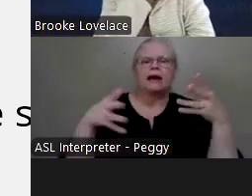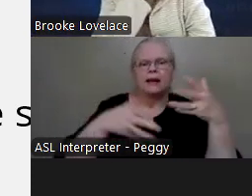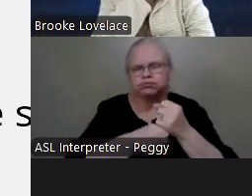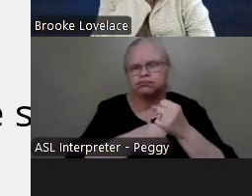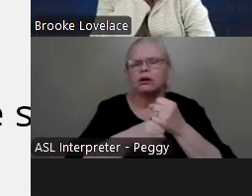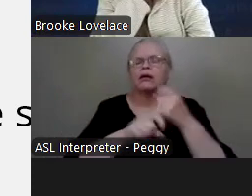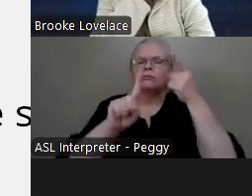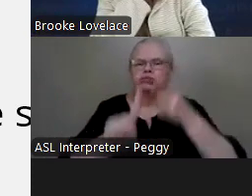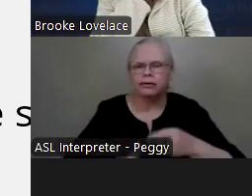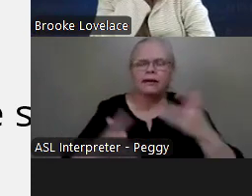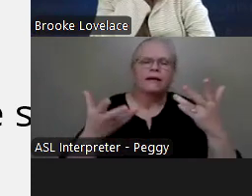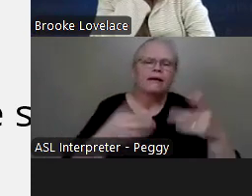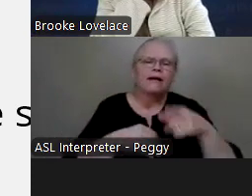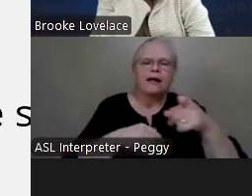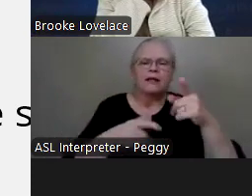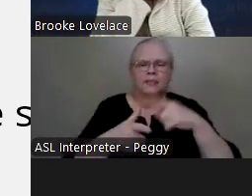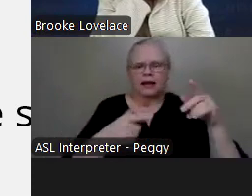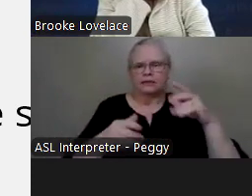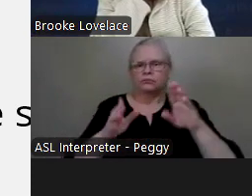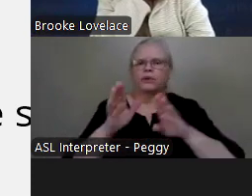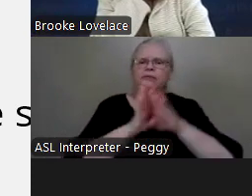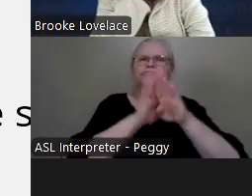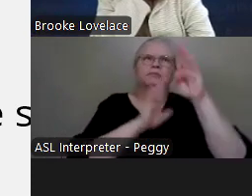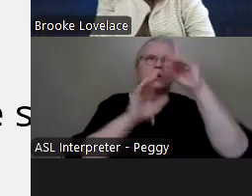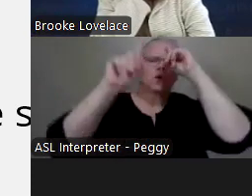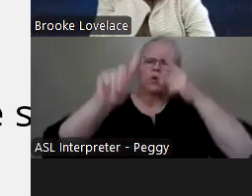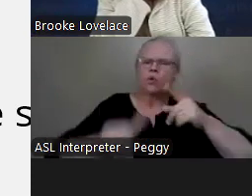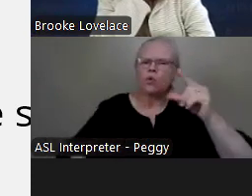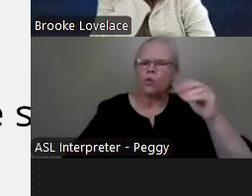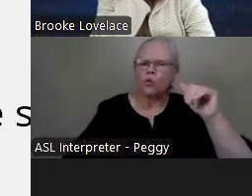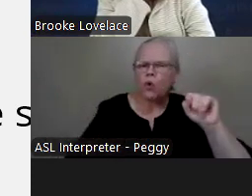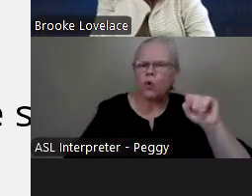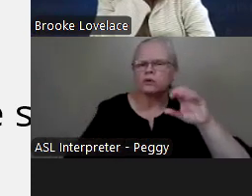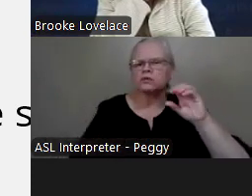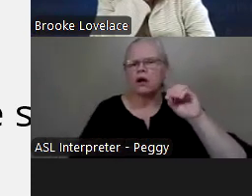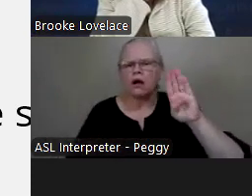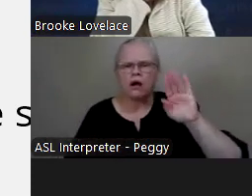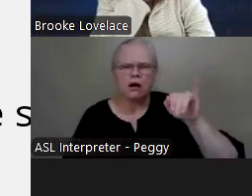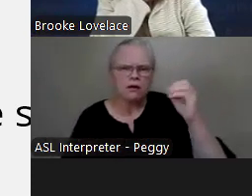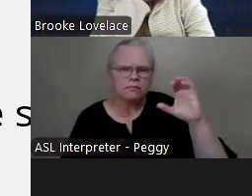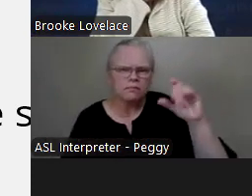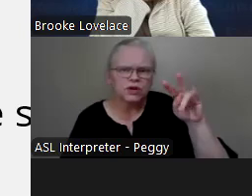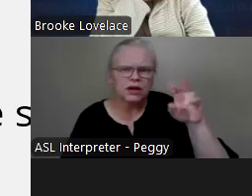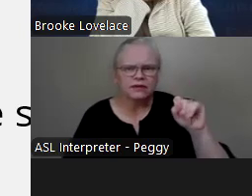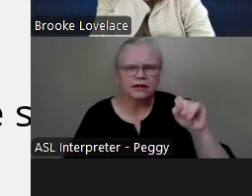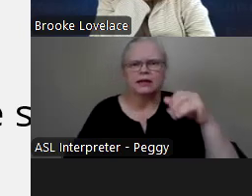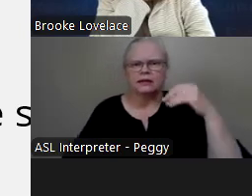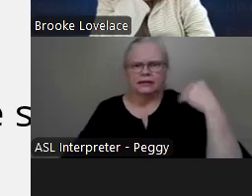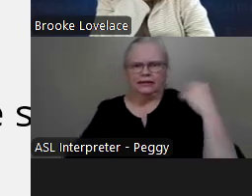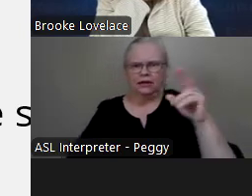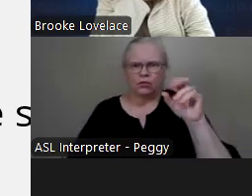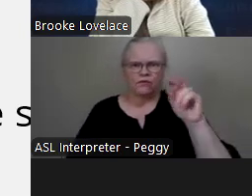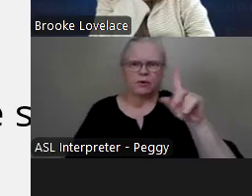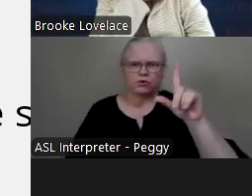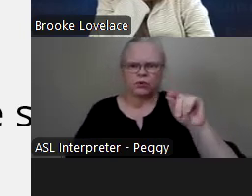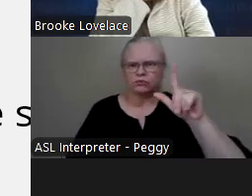state plan committee met and drafted some goals and objectives. We shared that at the November 2025 meeting. Our